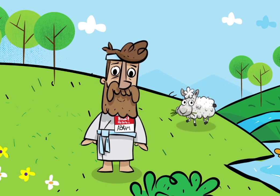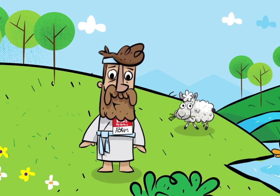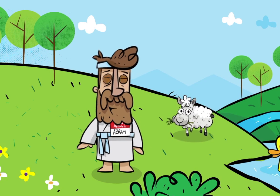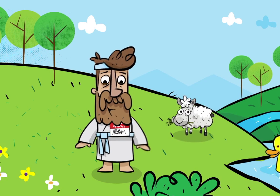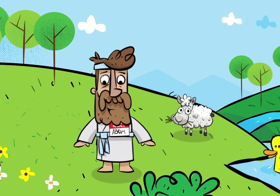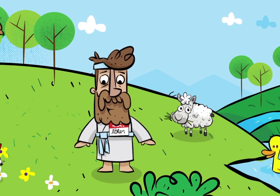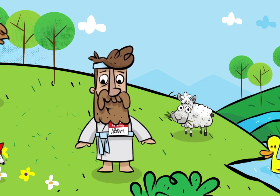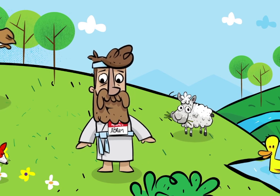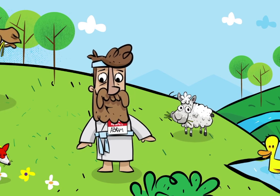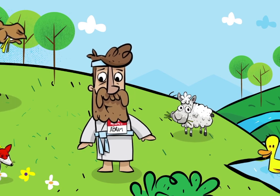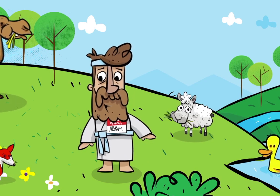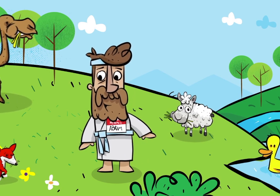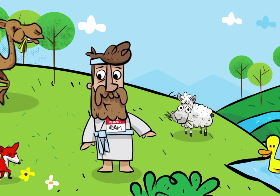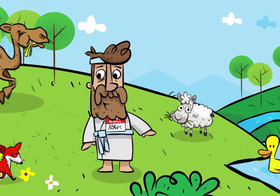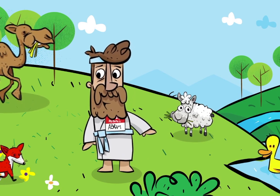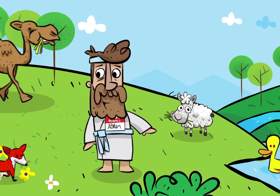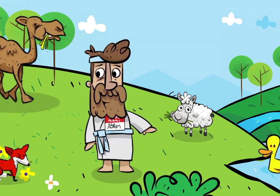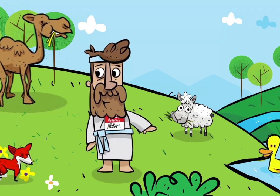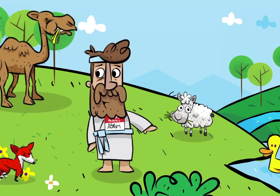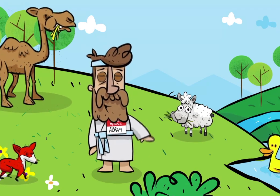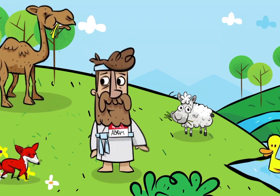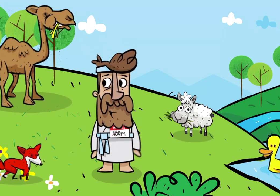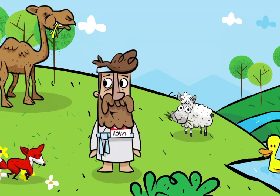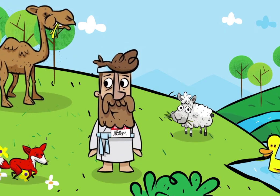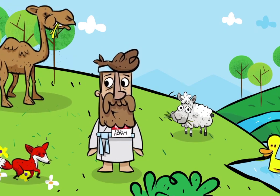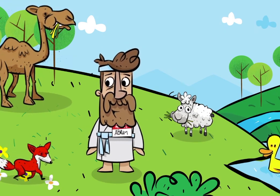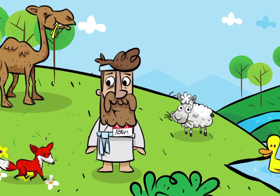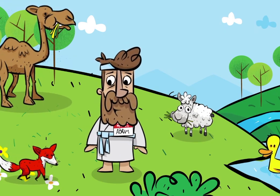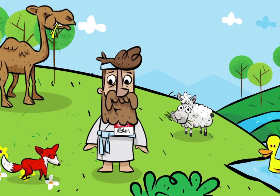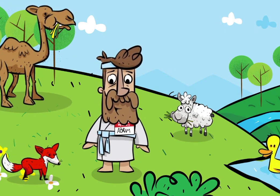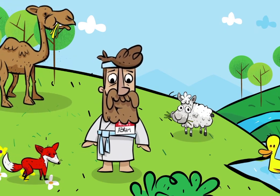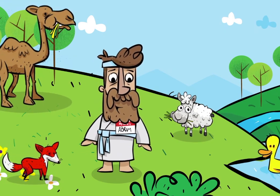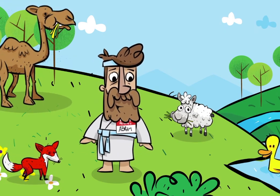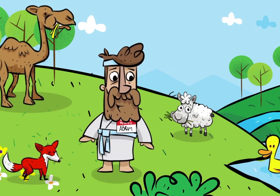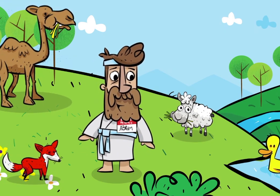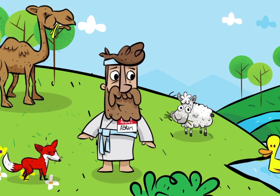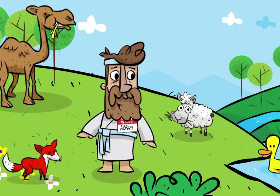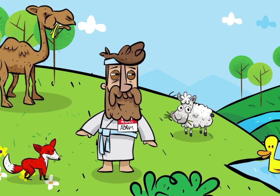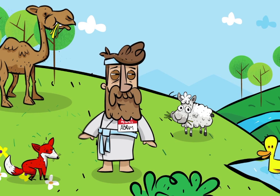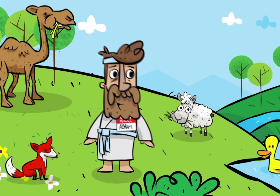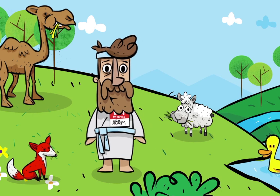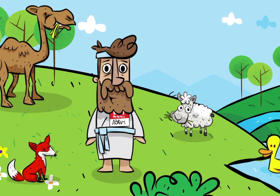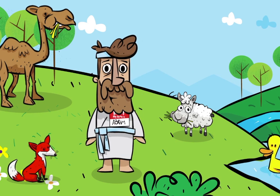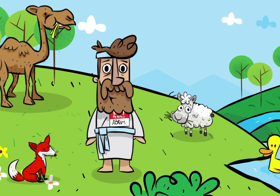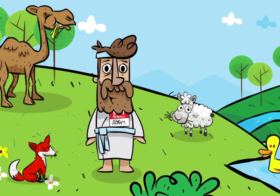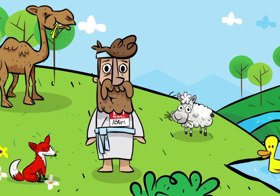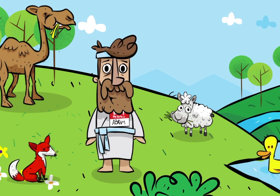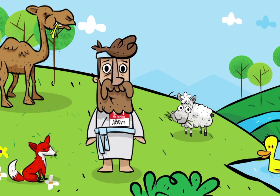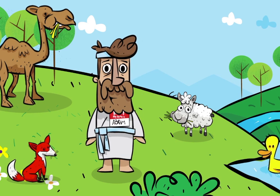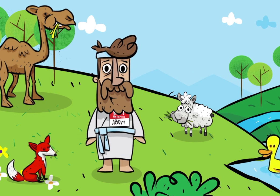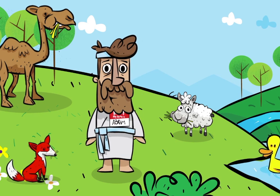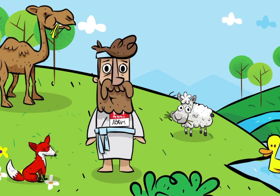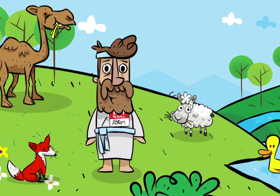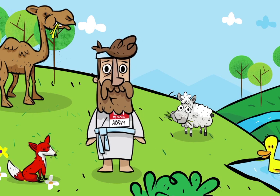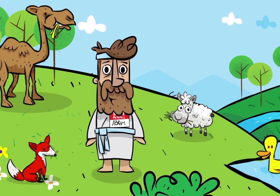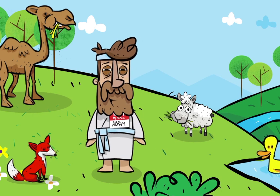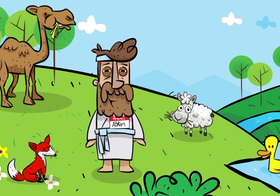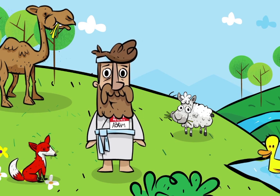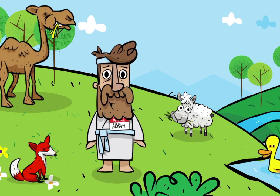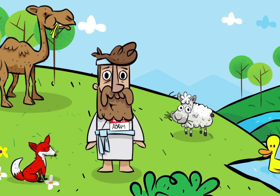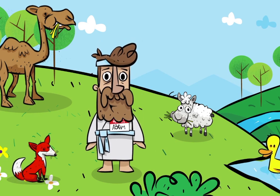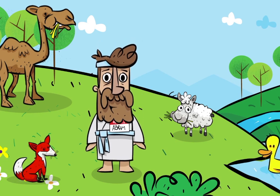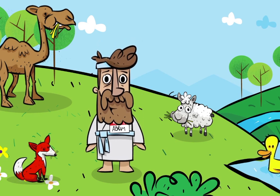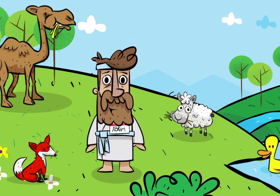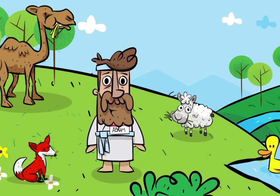God told him to look over the land as far as his eyes could see. God promised that the land would be blessed and that